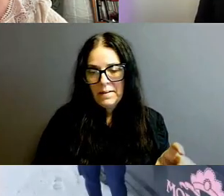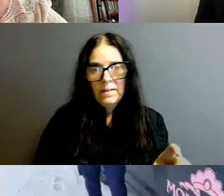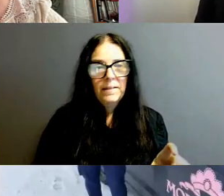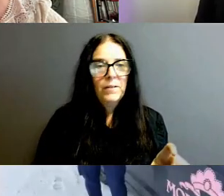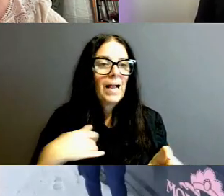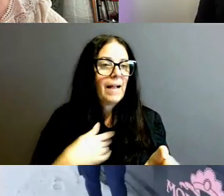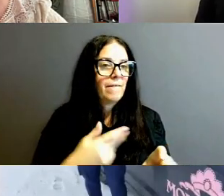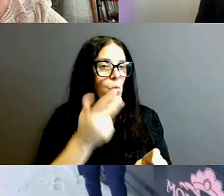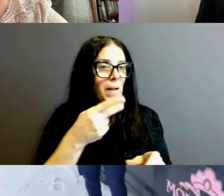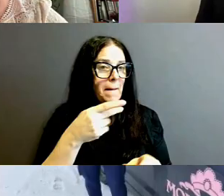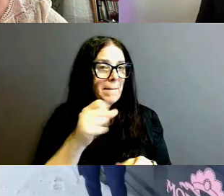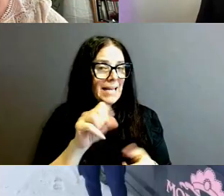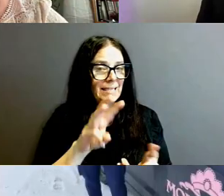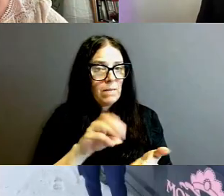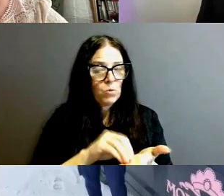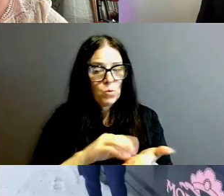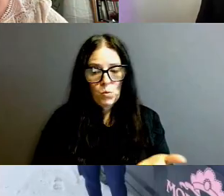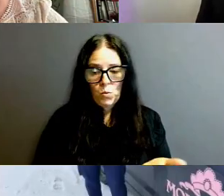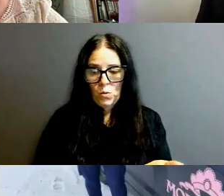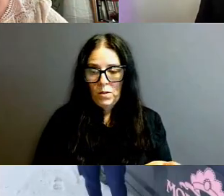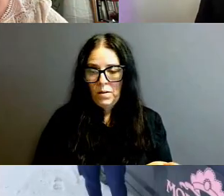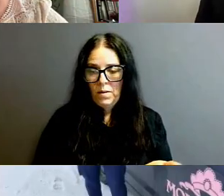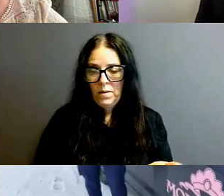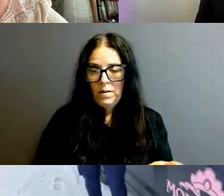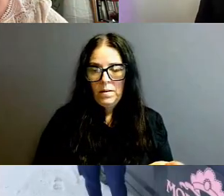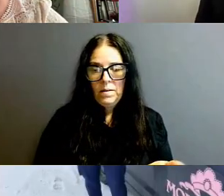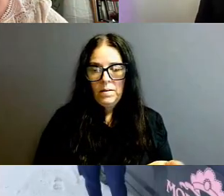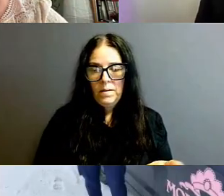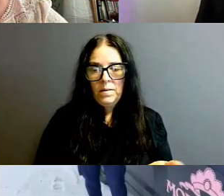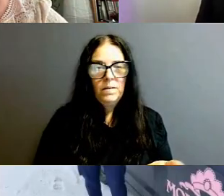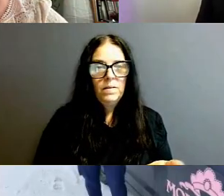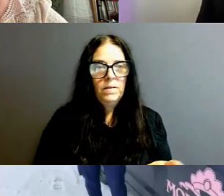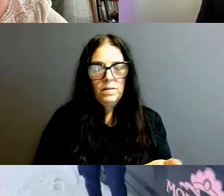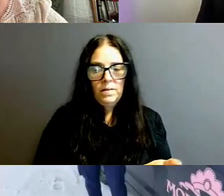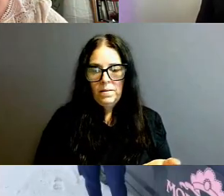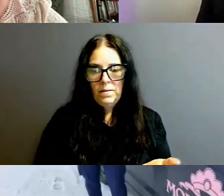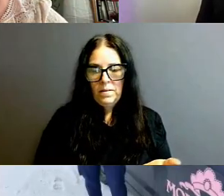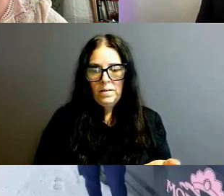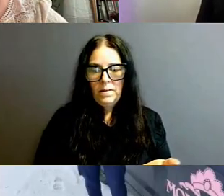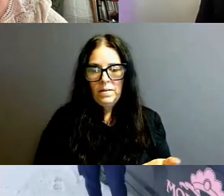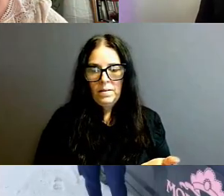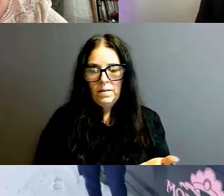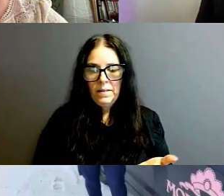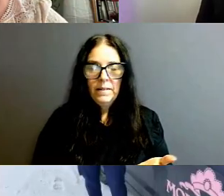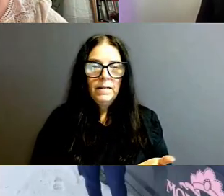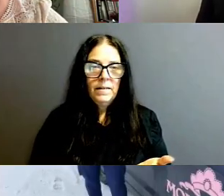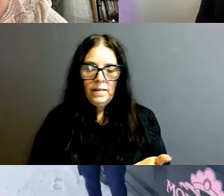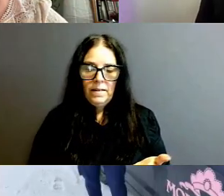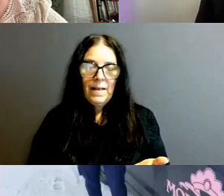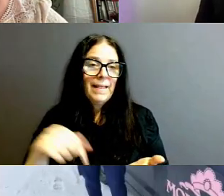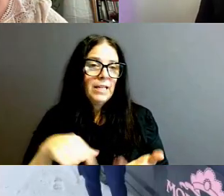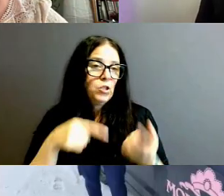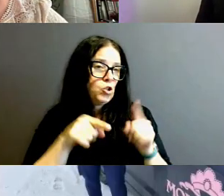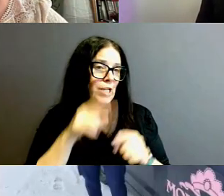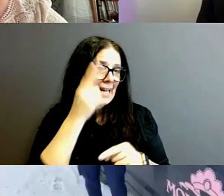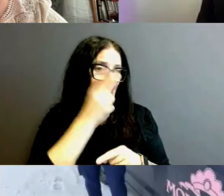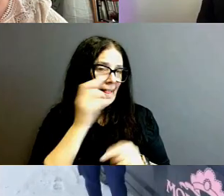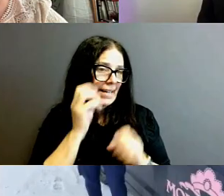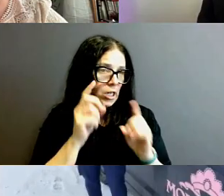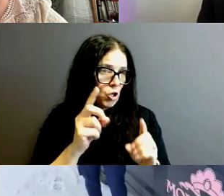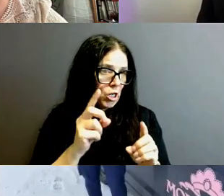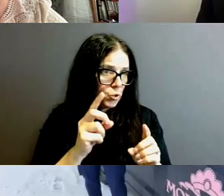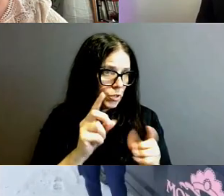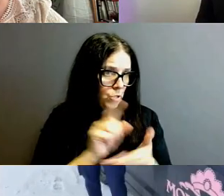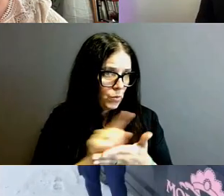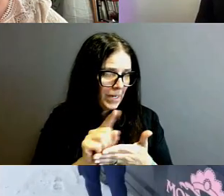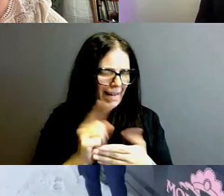PSW students. This was during Catholic Education Week. I believe last year we bought cookies